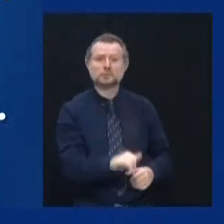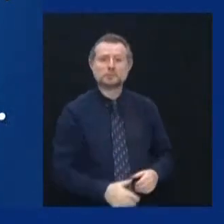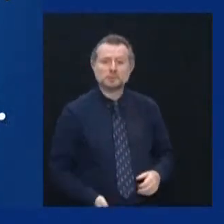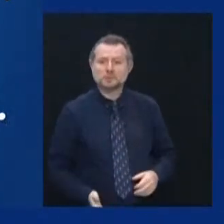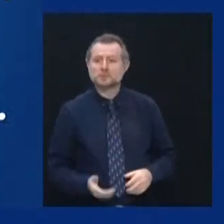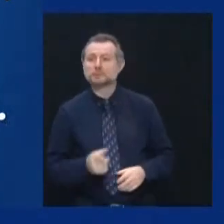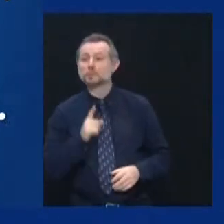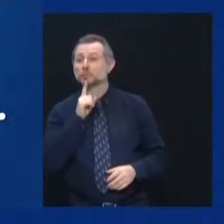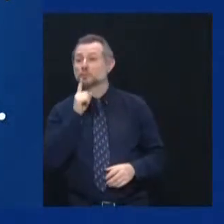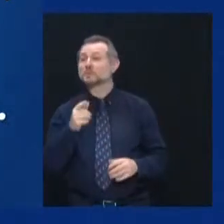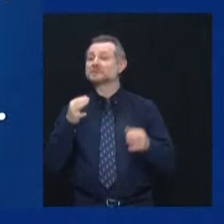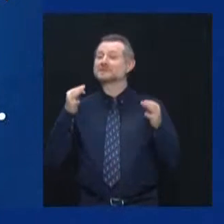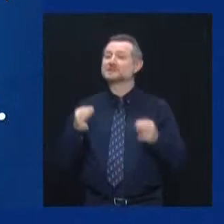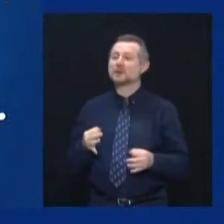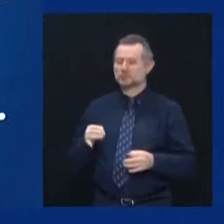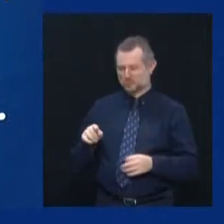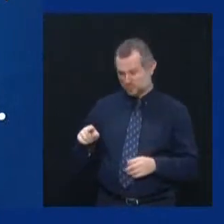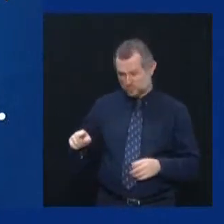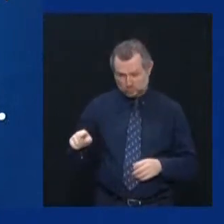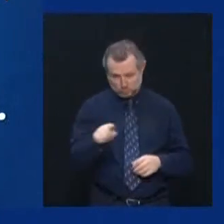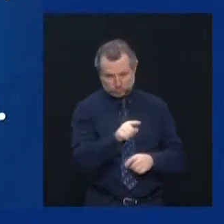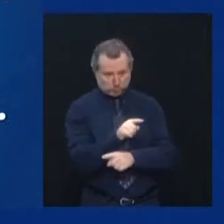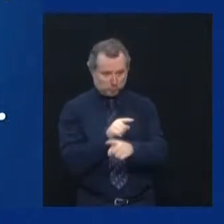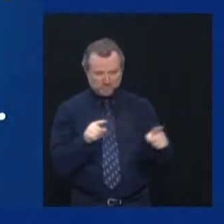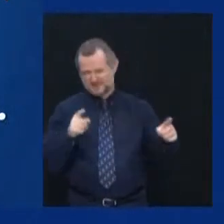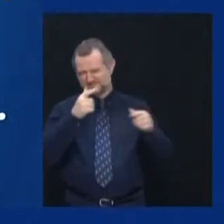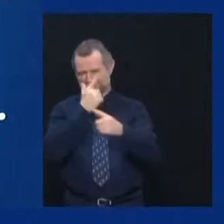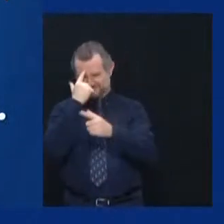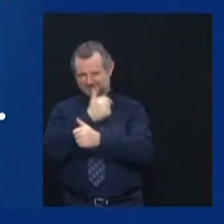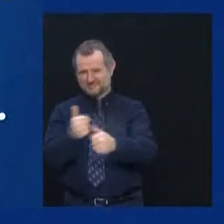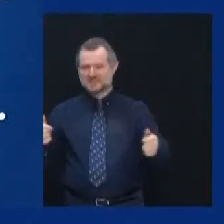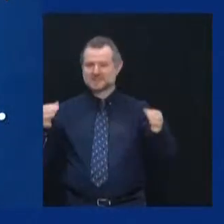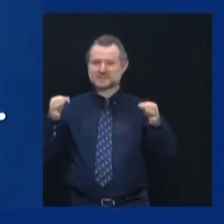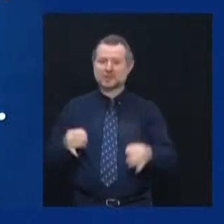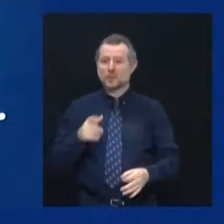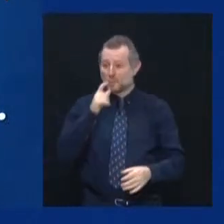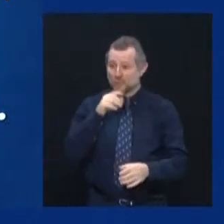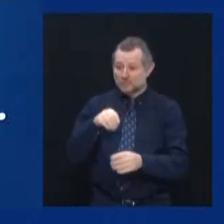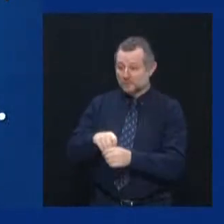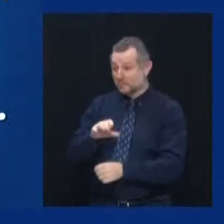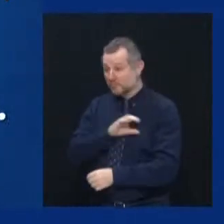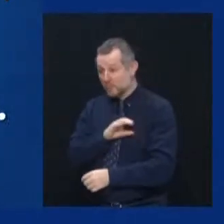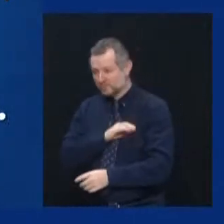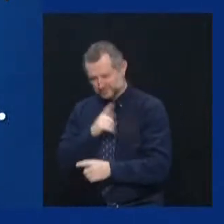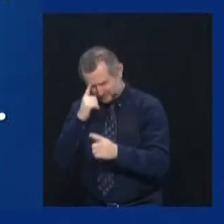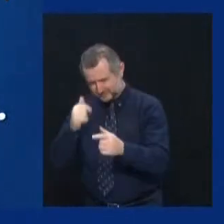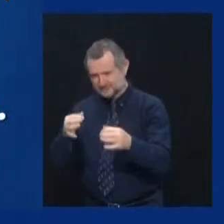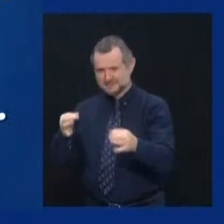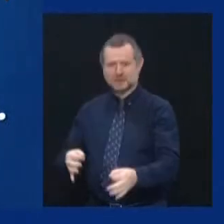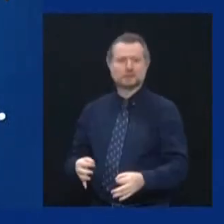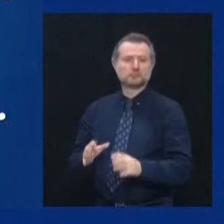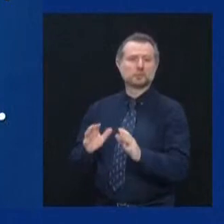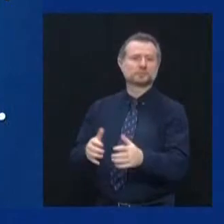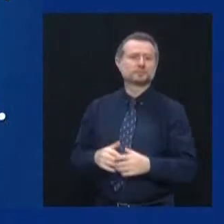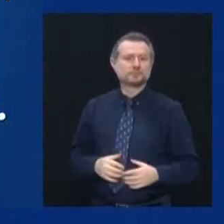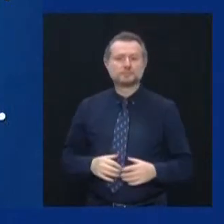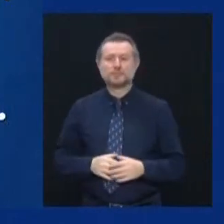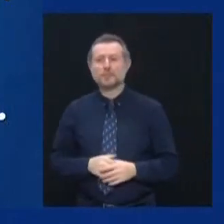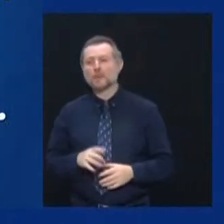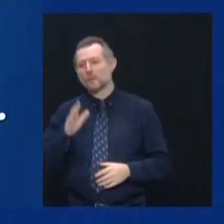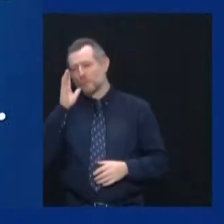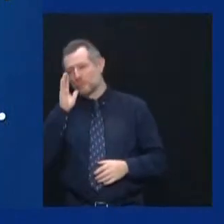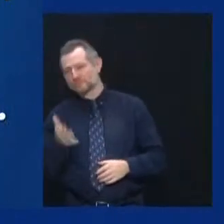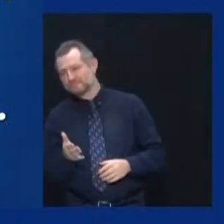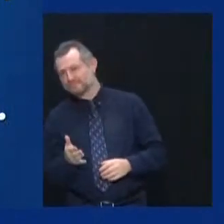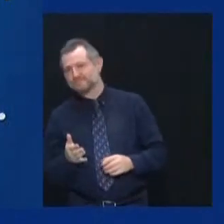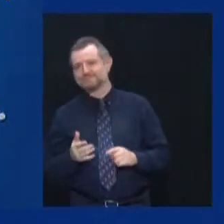that to the union. Police, who goes first? You'll be receiving roughly